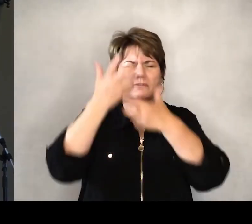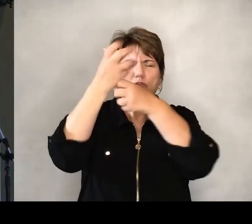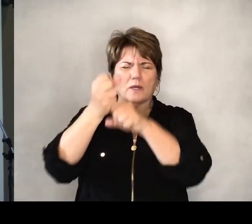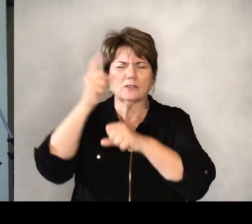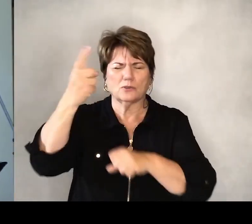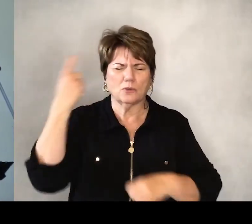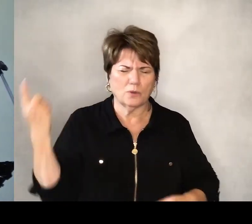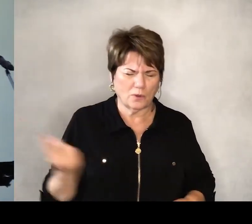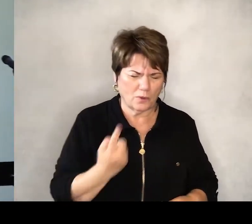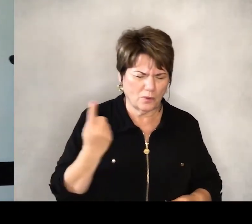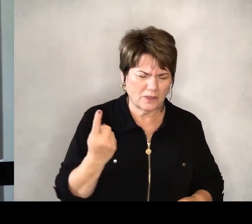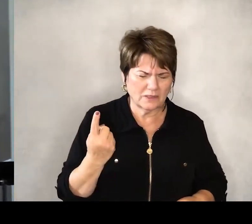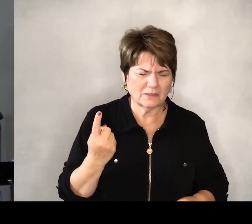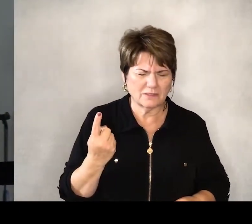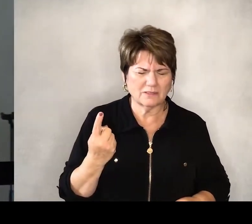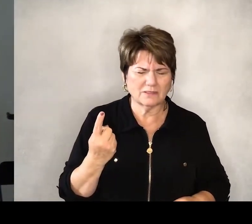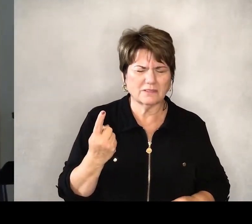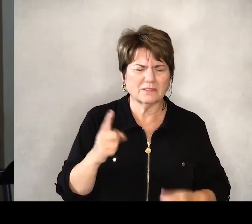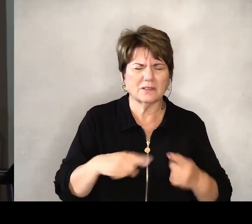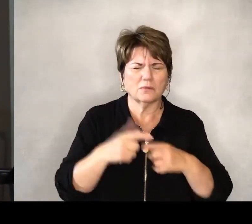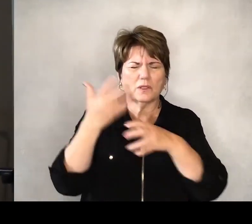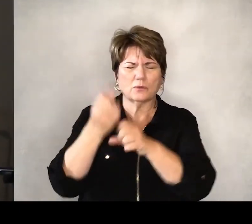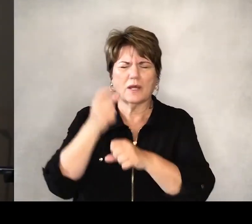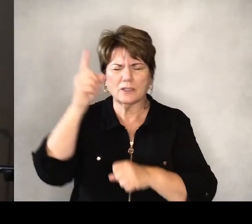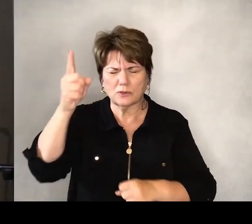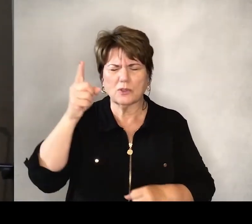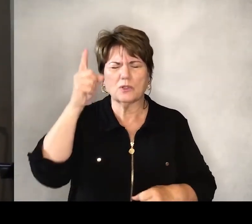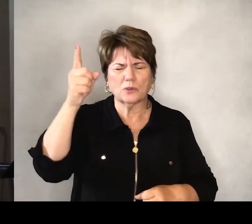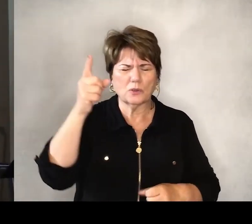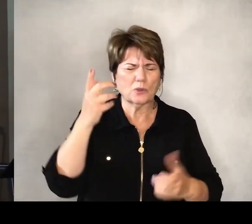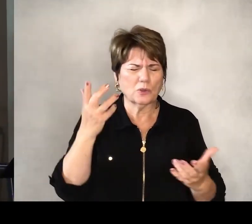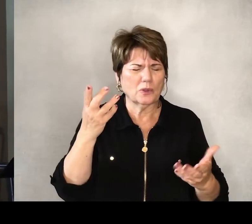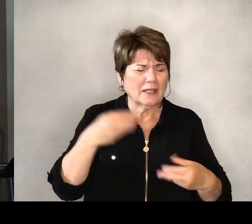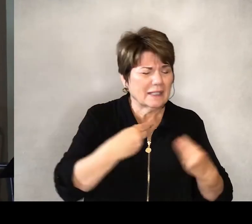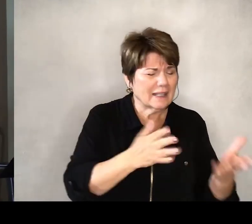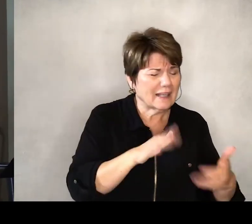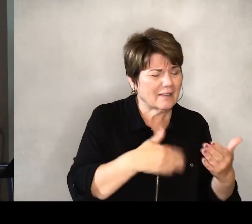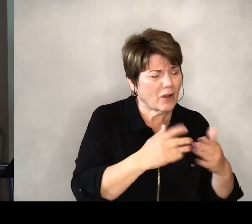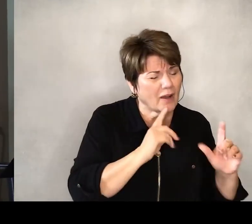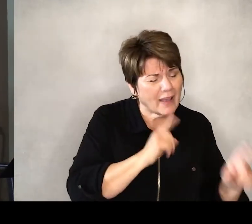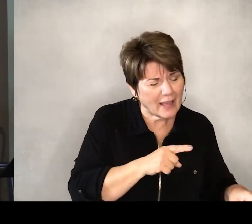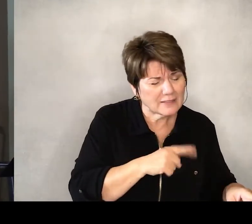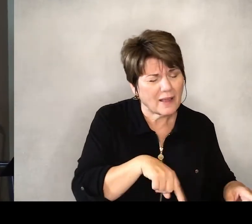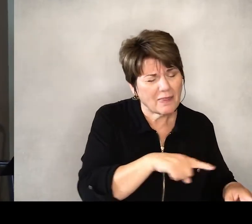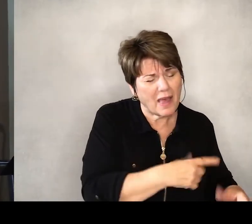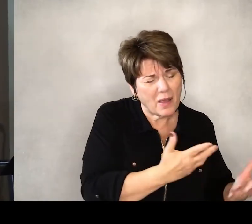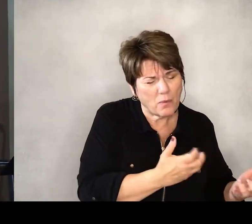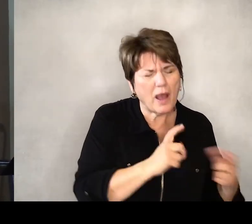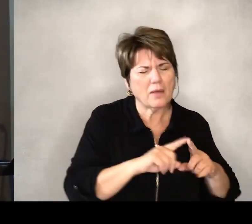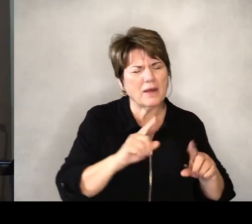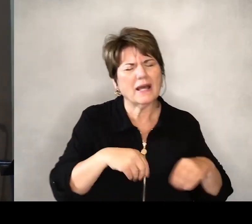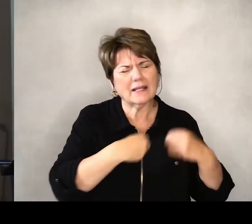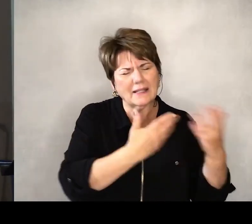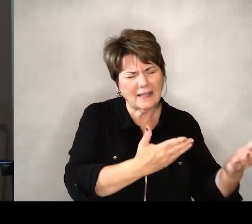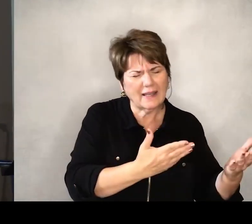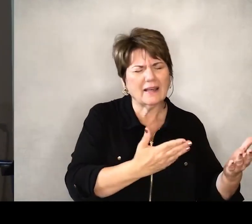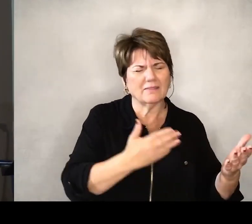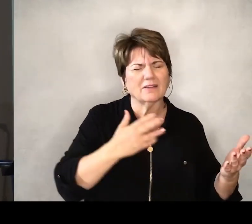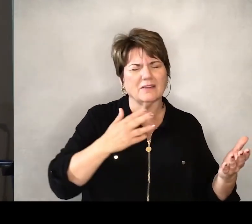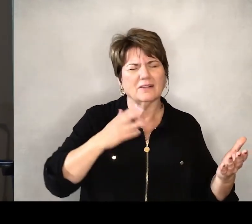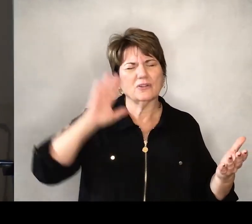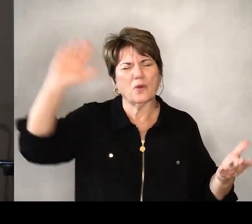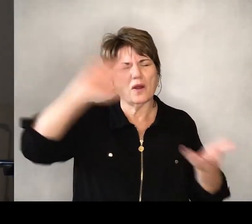you. And as they hold on to you, that you would maybe not give them all the answers they would want, but you would give them a sense of your